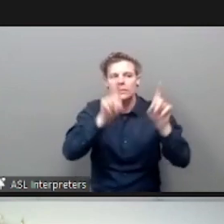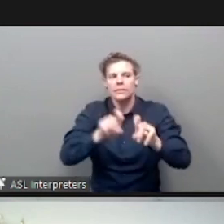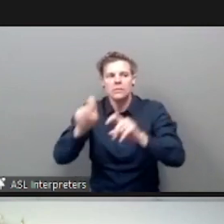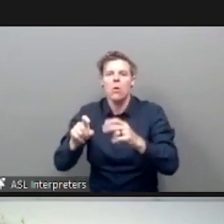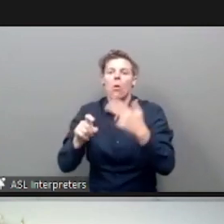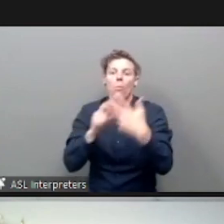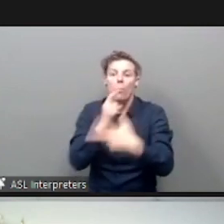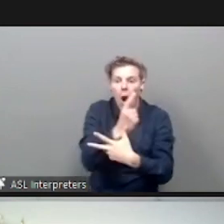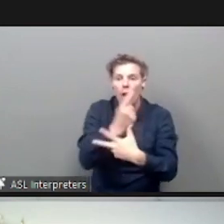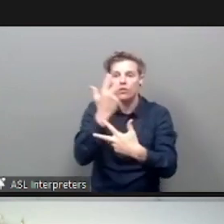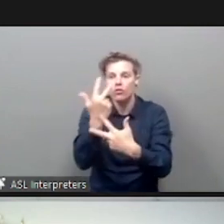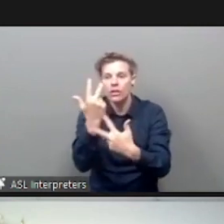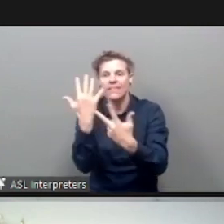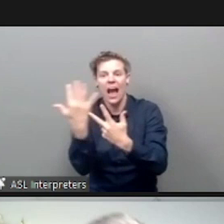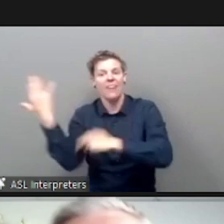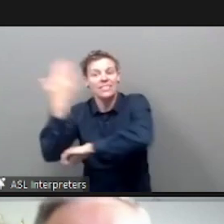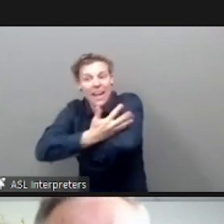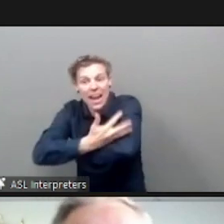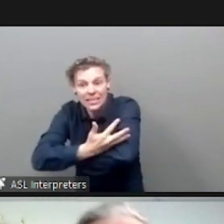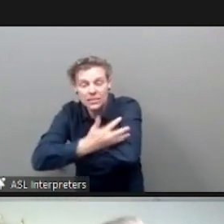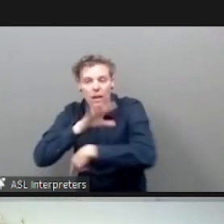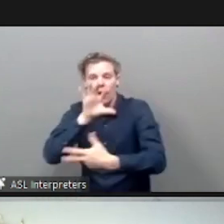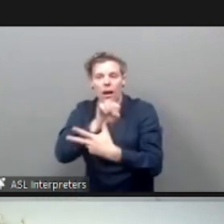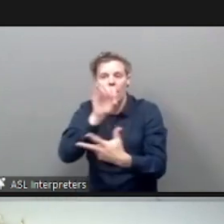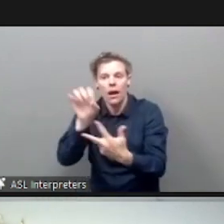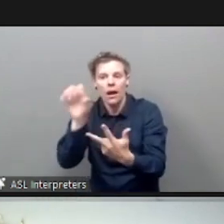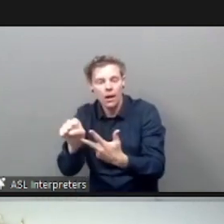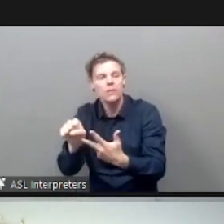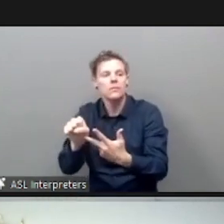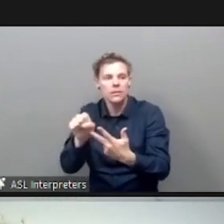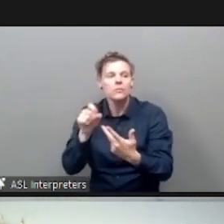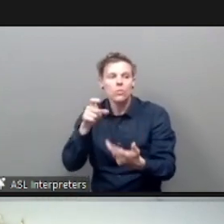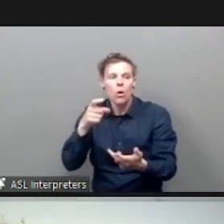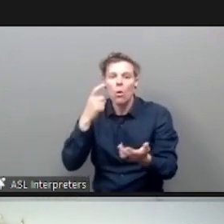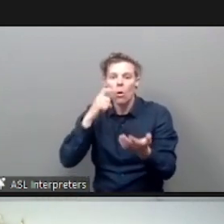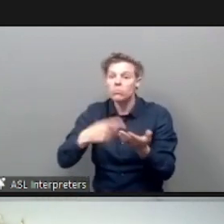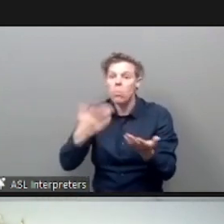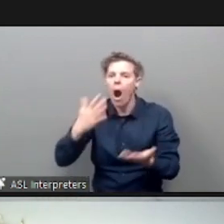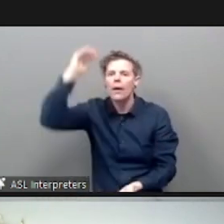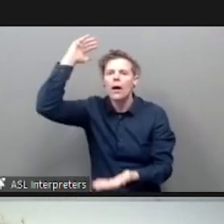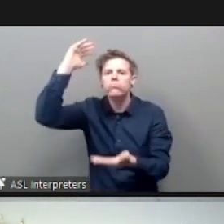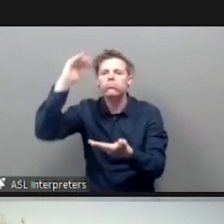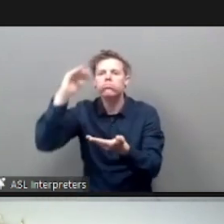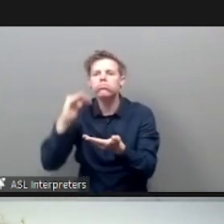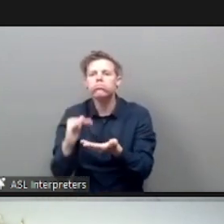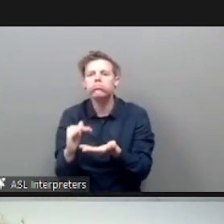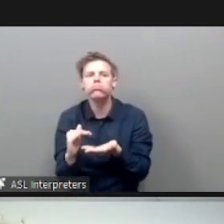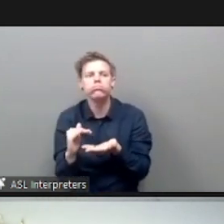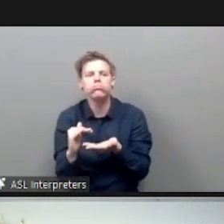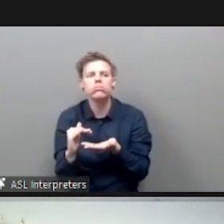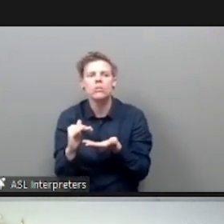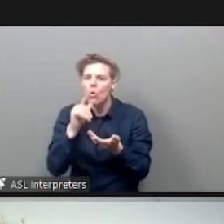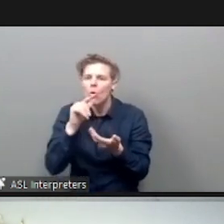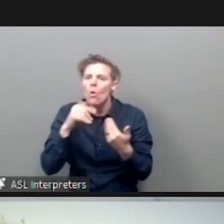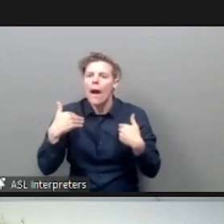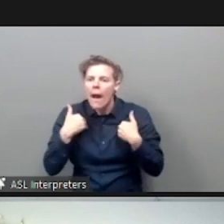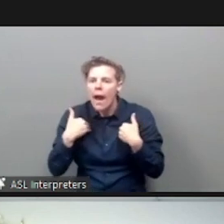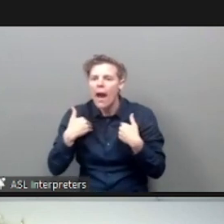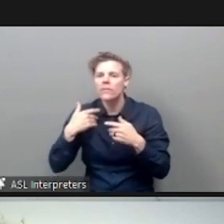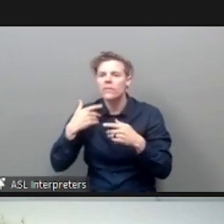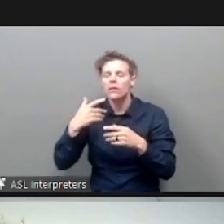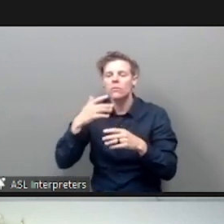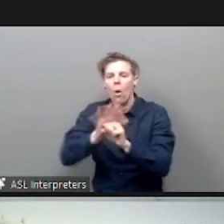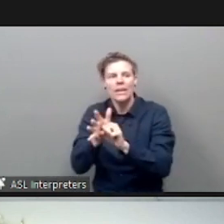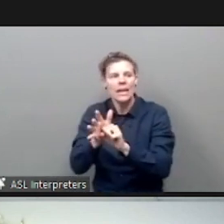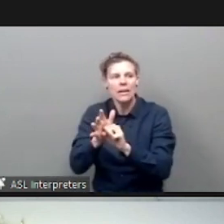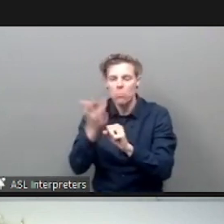Secretary Steinhaus was sharing, then you would pull out anybody who's positive every 2 days, right? And then they wouldn't